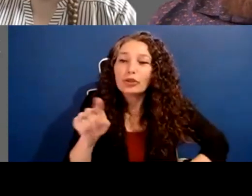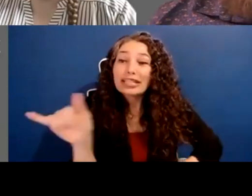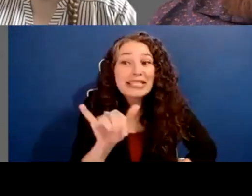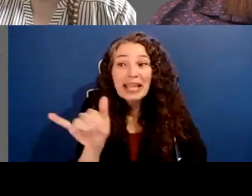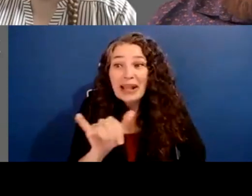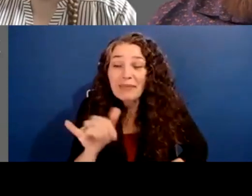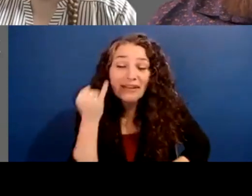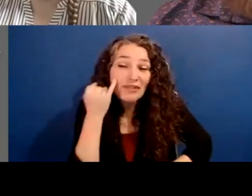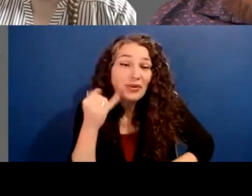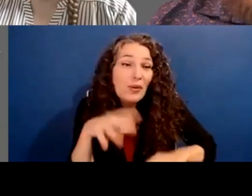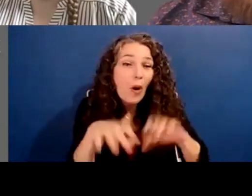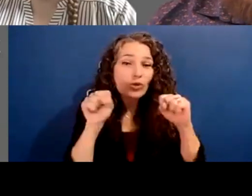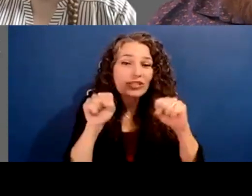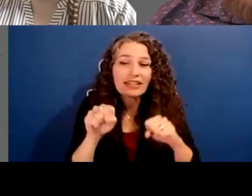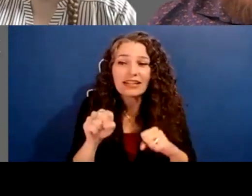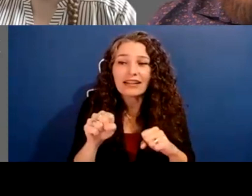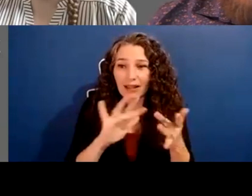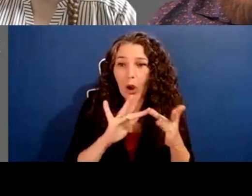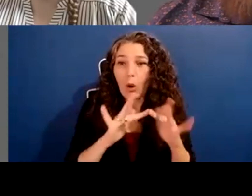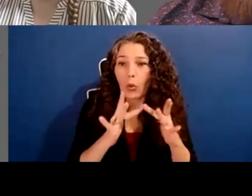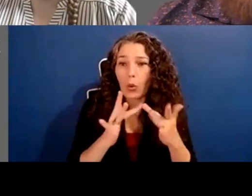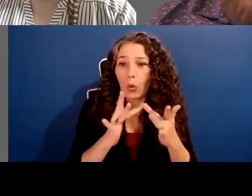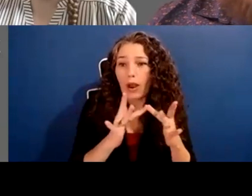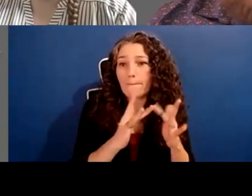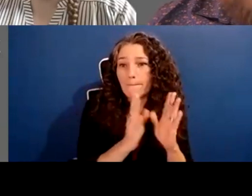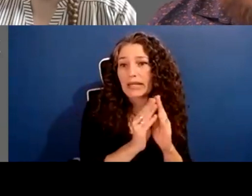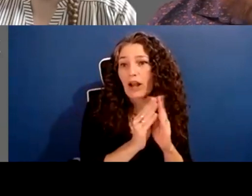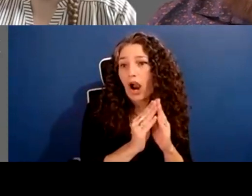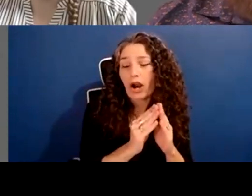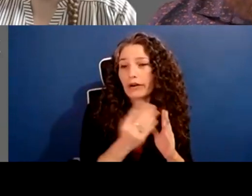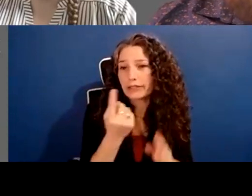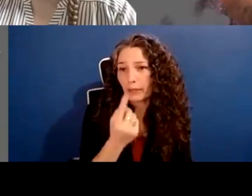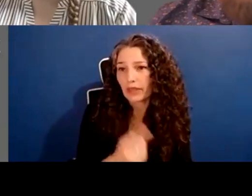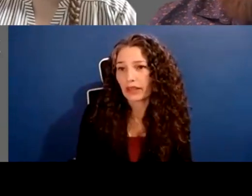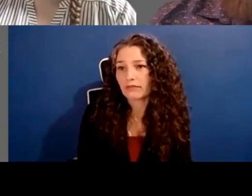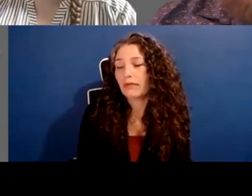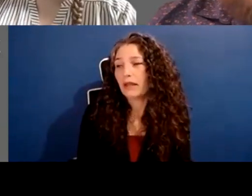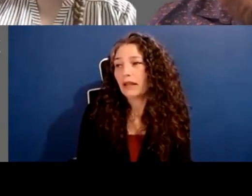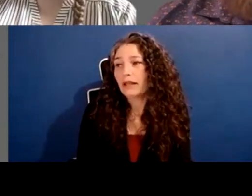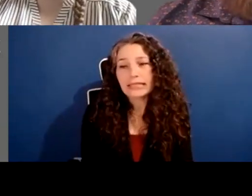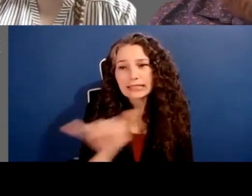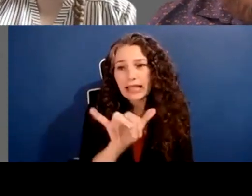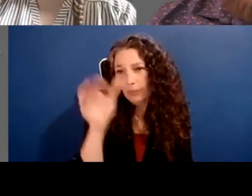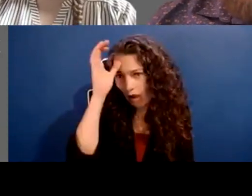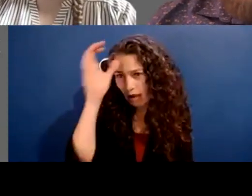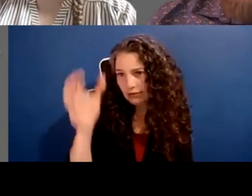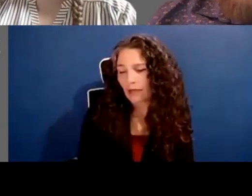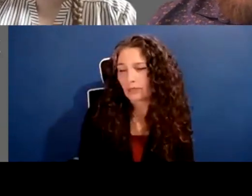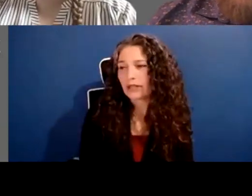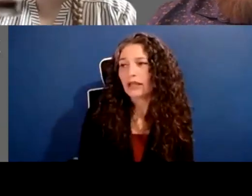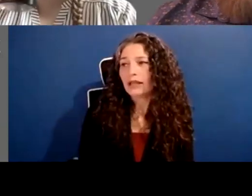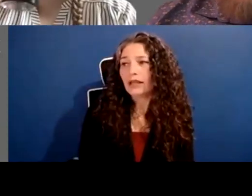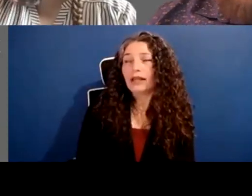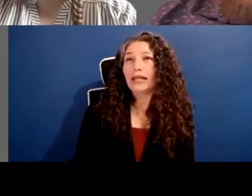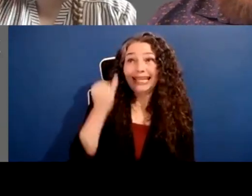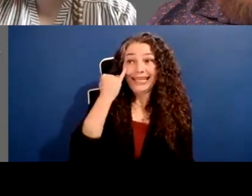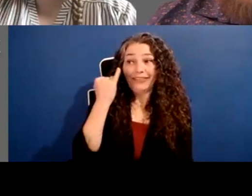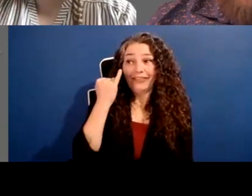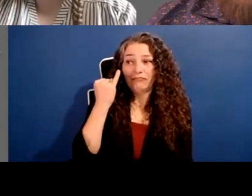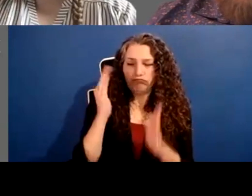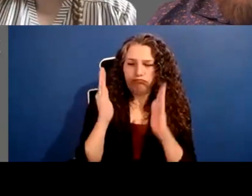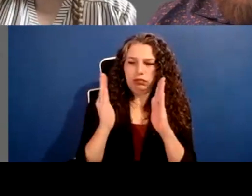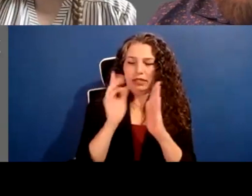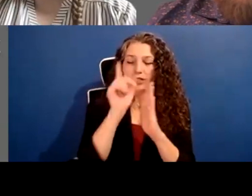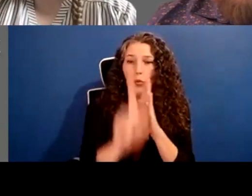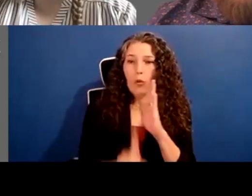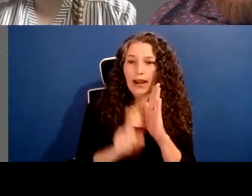have, for an hour, you need like 5 questions, generally speaking, depending on the